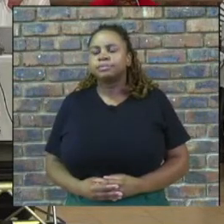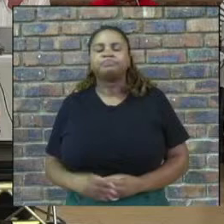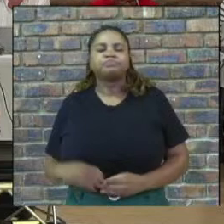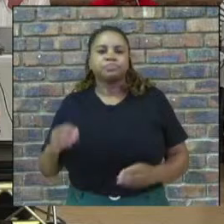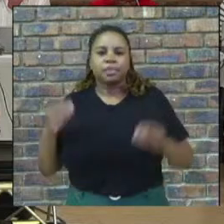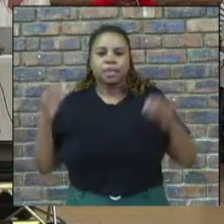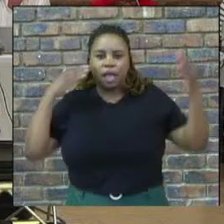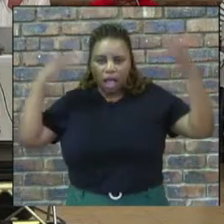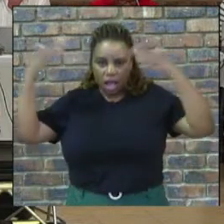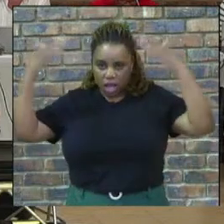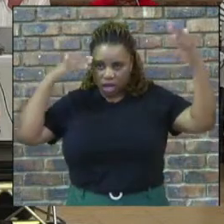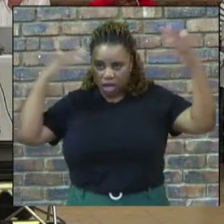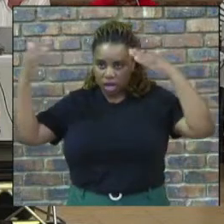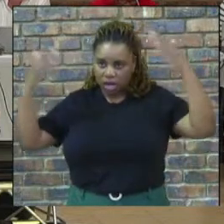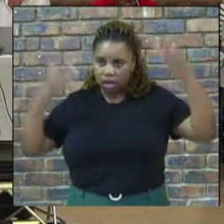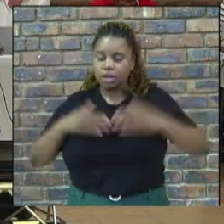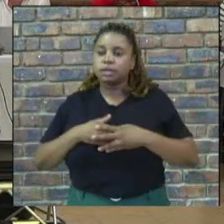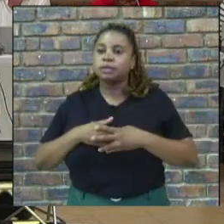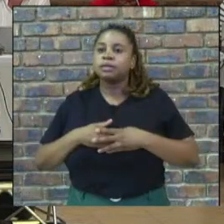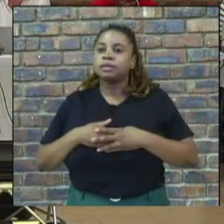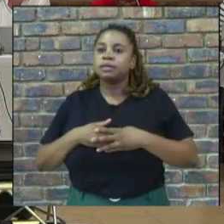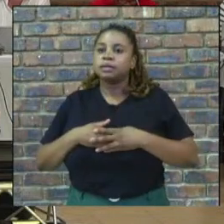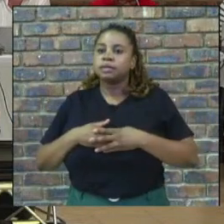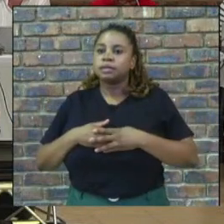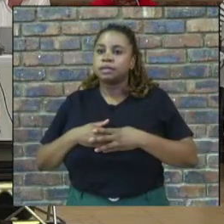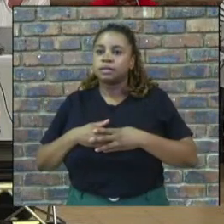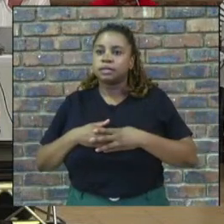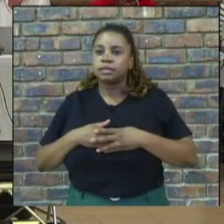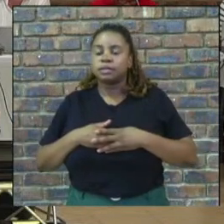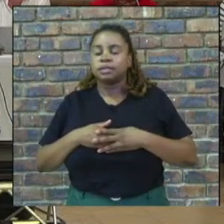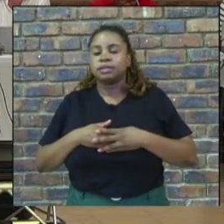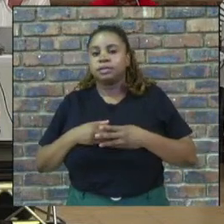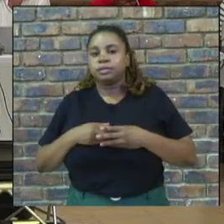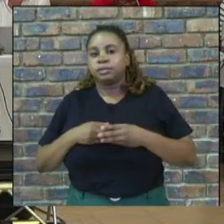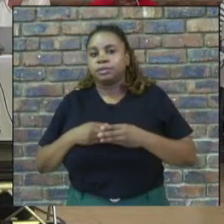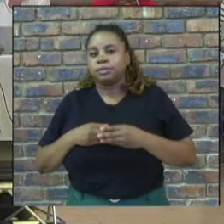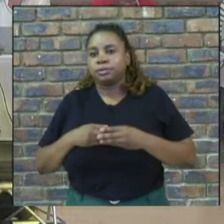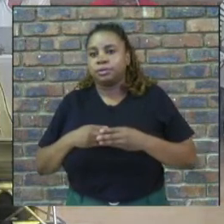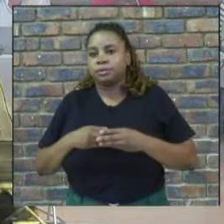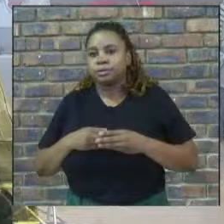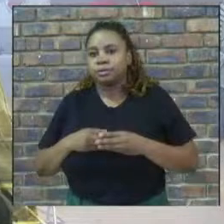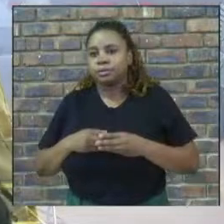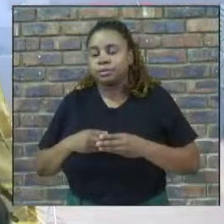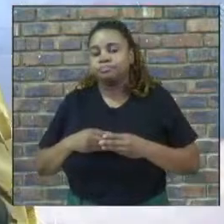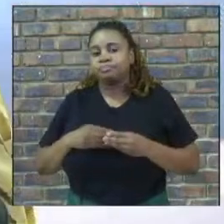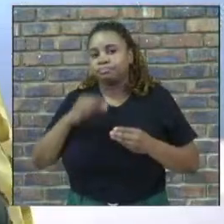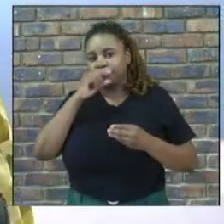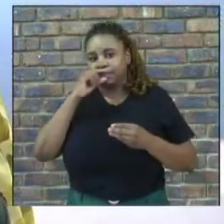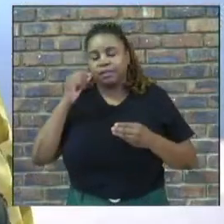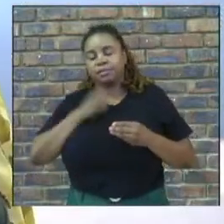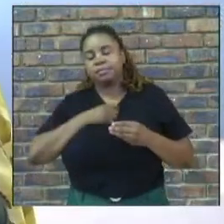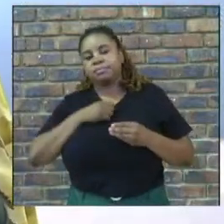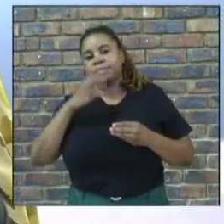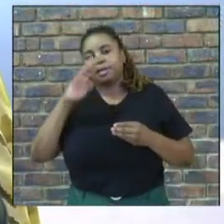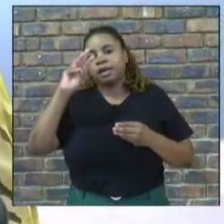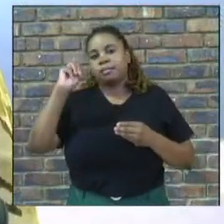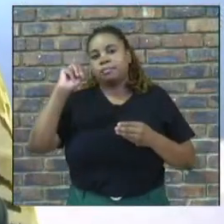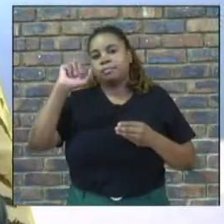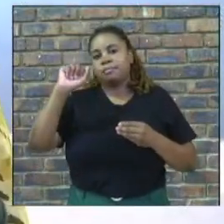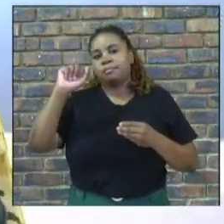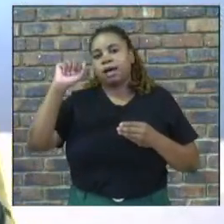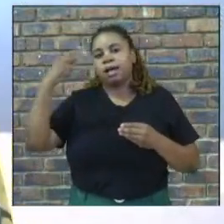Sanibonani, ngiyabingelela ngusara Jiana, umama Mahlangu eBronkhorstspruit eRthabiseni.